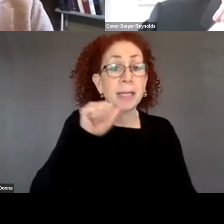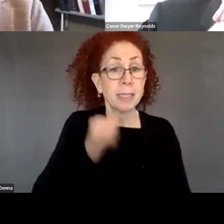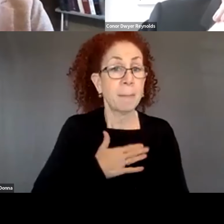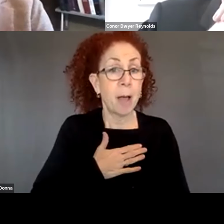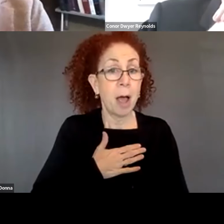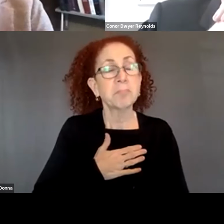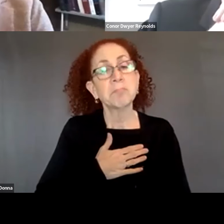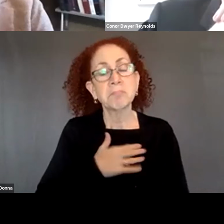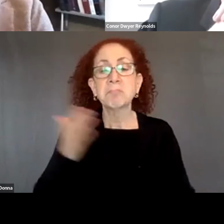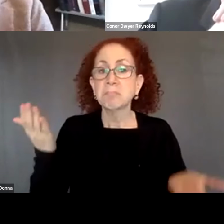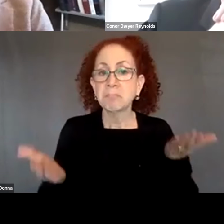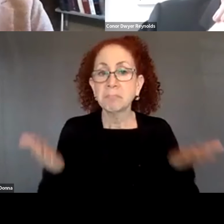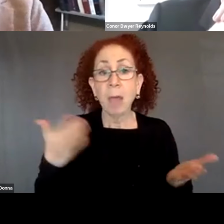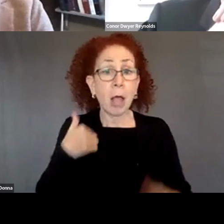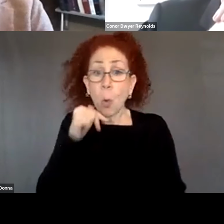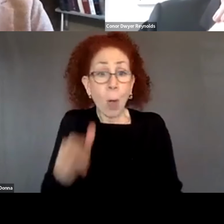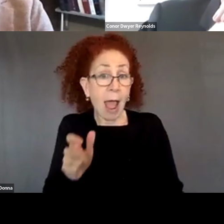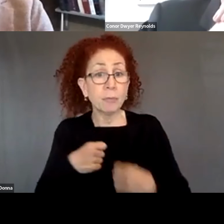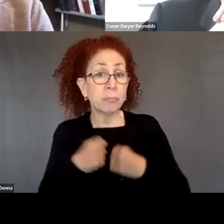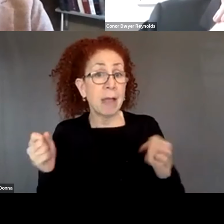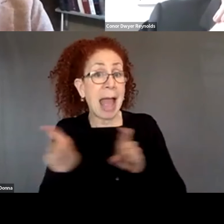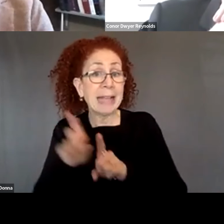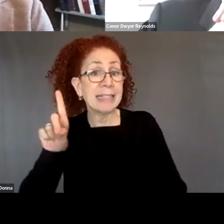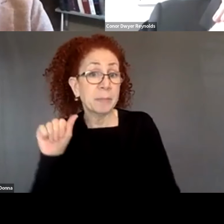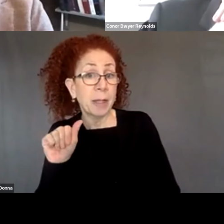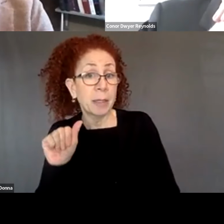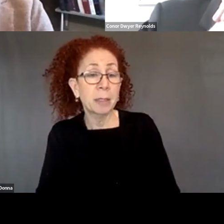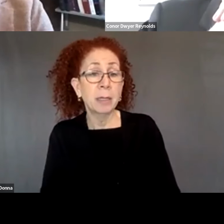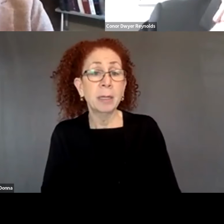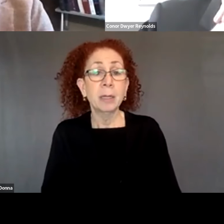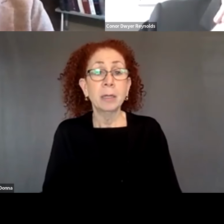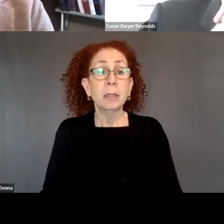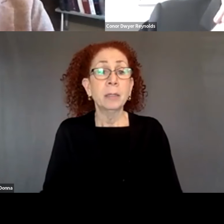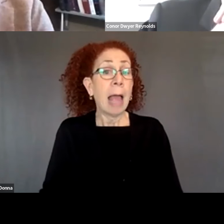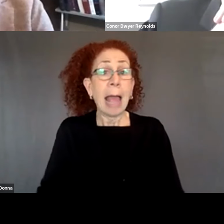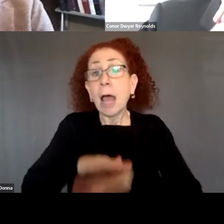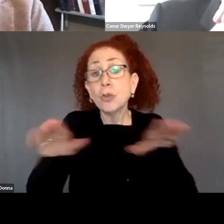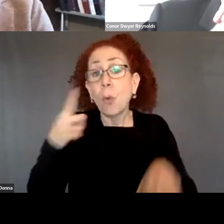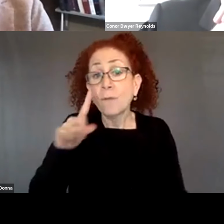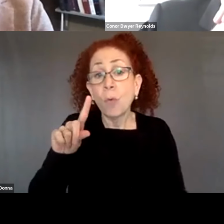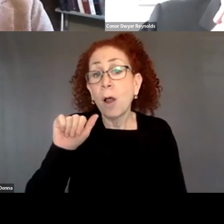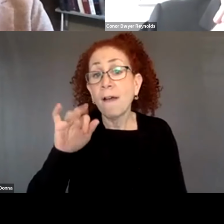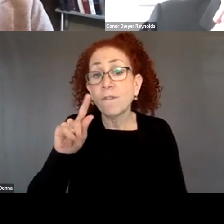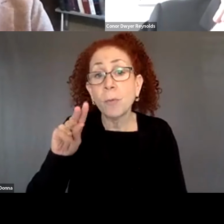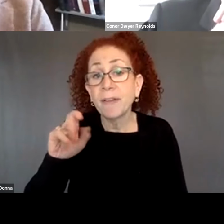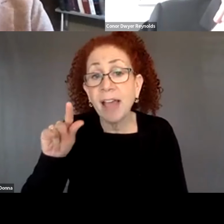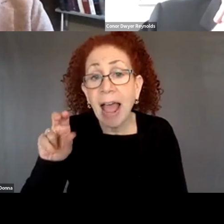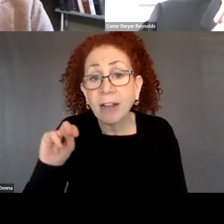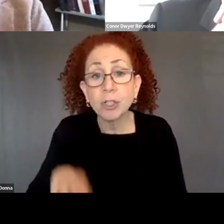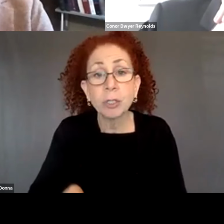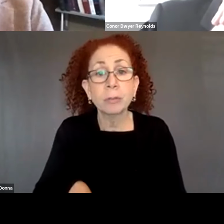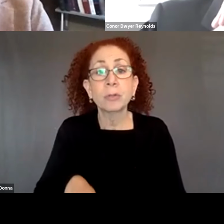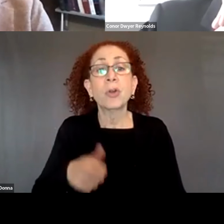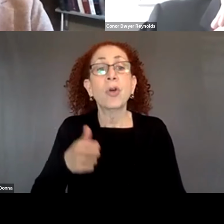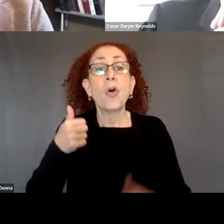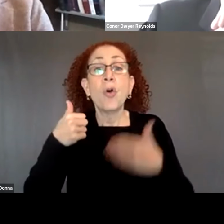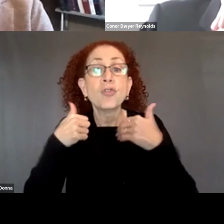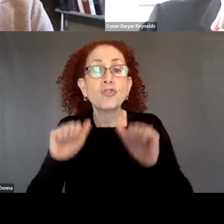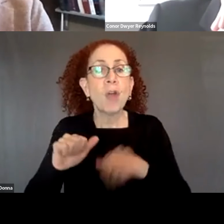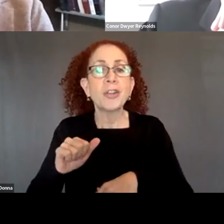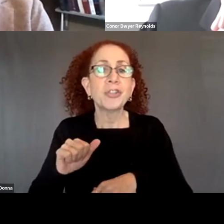So I do not have to identify as disabled, and I don't, for affirmative action purposes, or to try to get an edge in law review